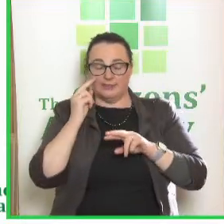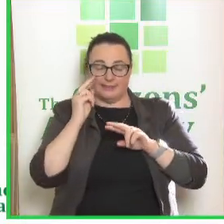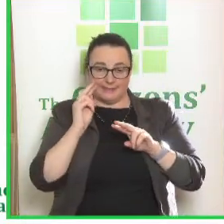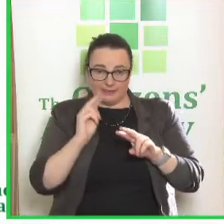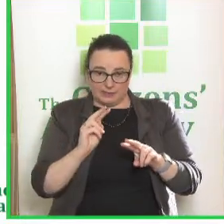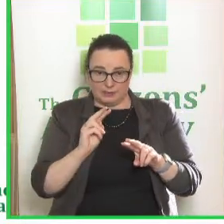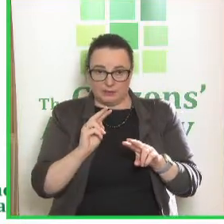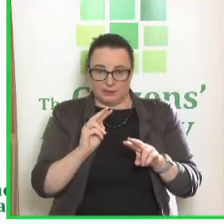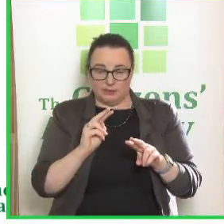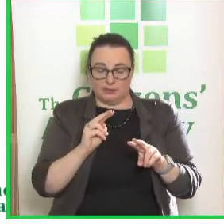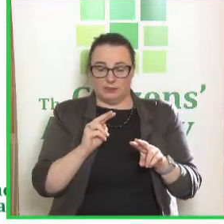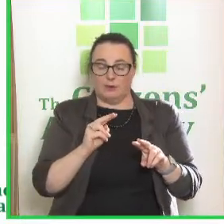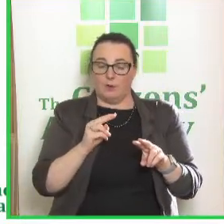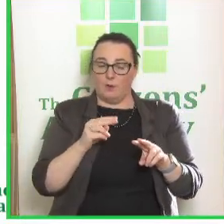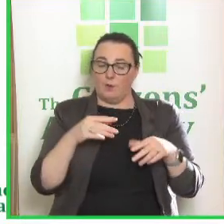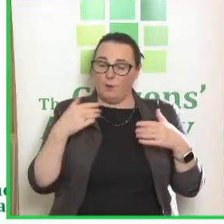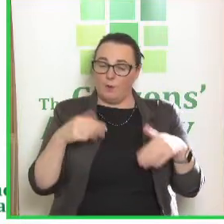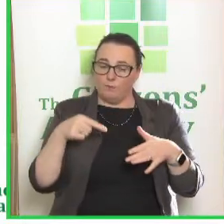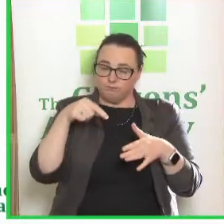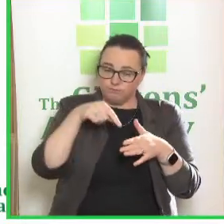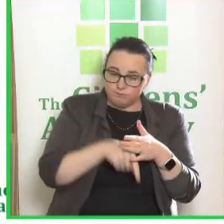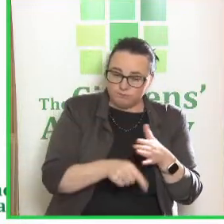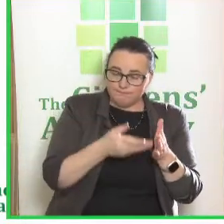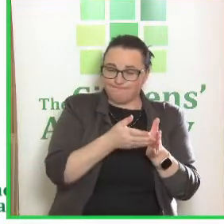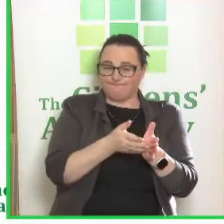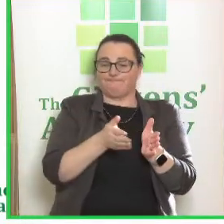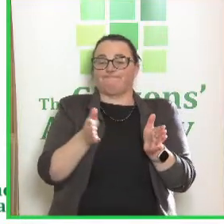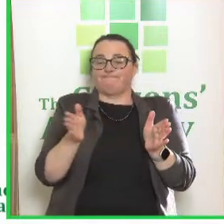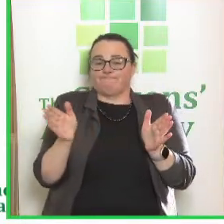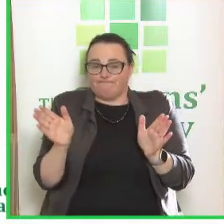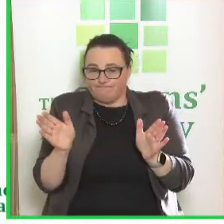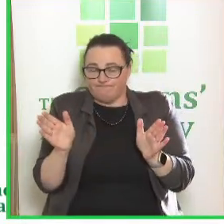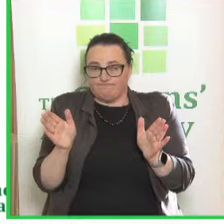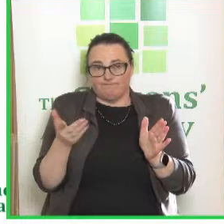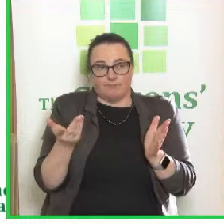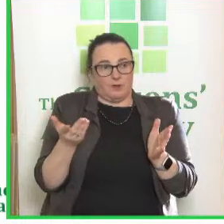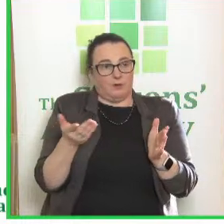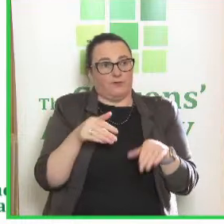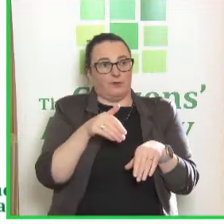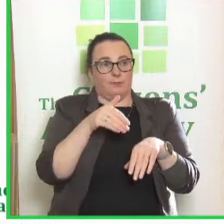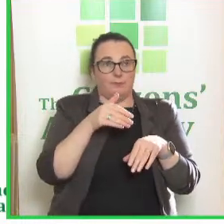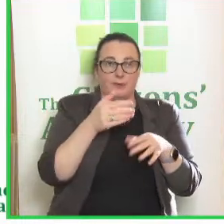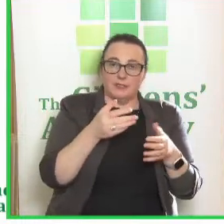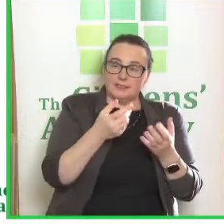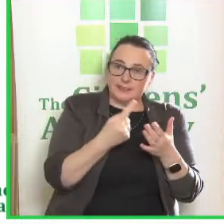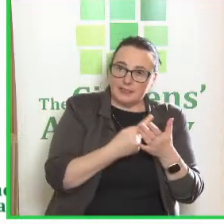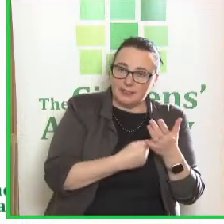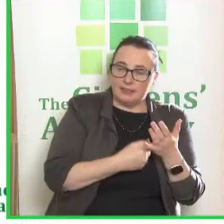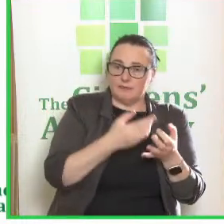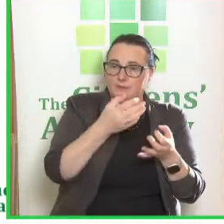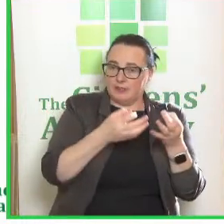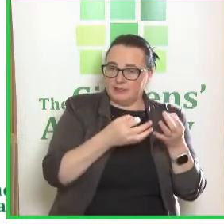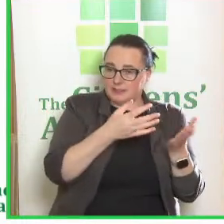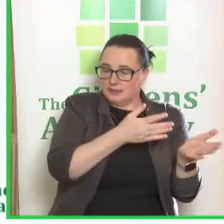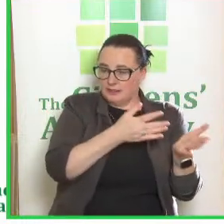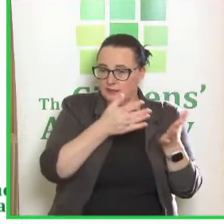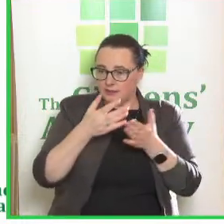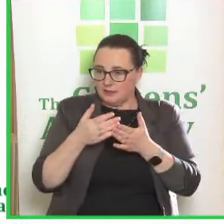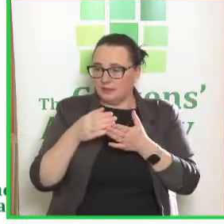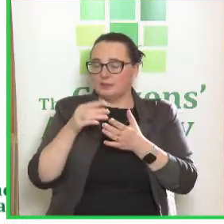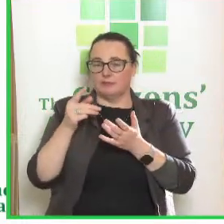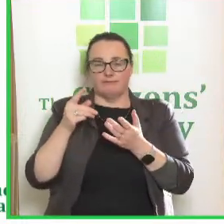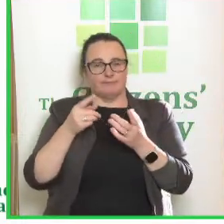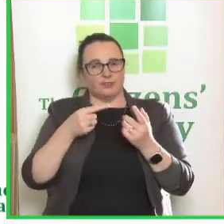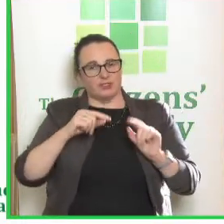very wide-ranging, and very deep. They span the totality of policy problems and challenges around the terms of reference.